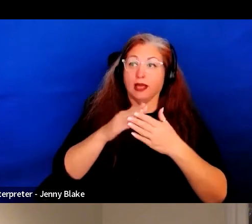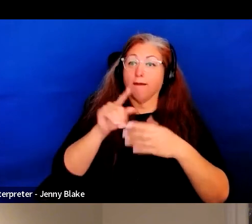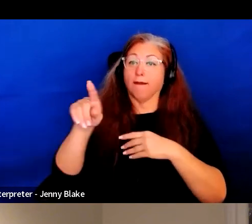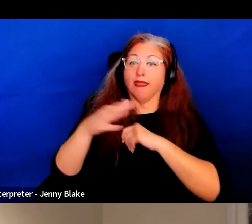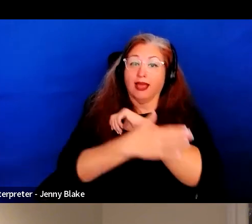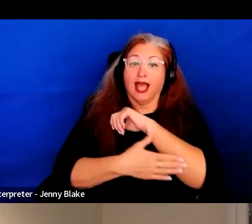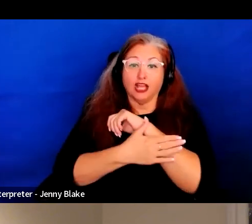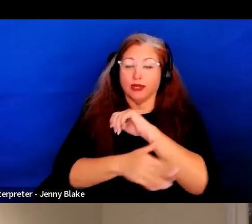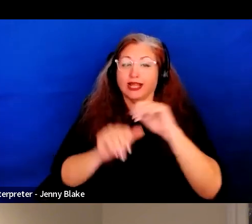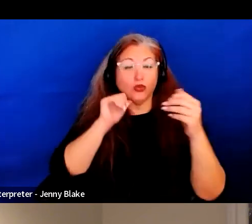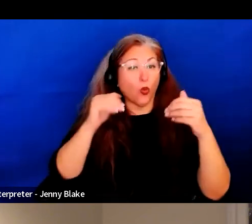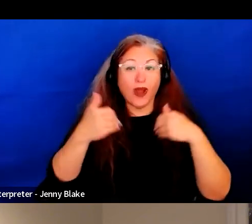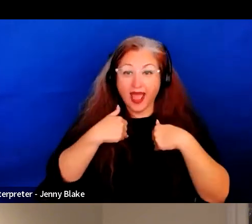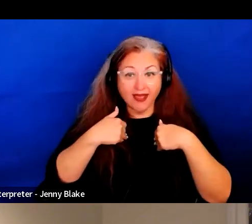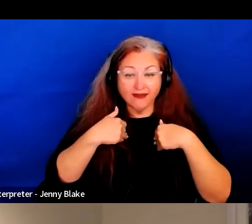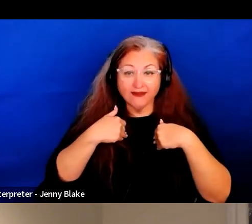no such thing